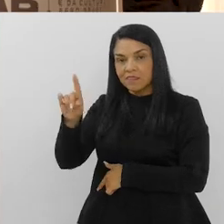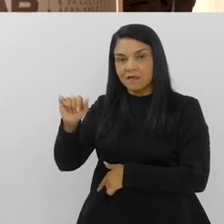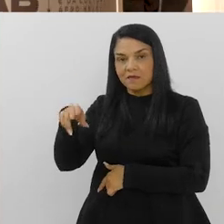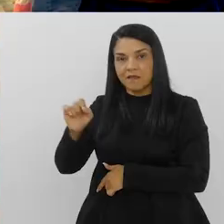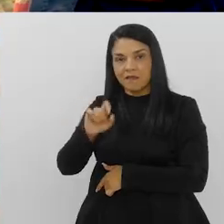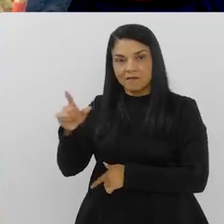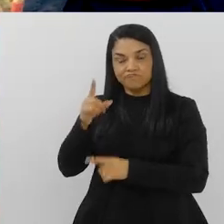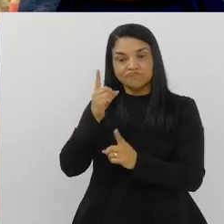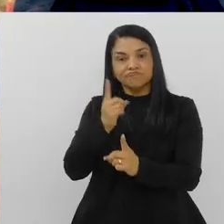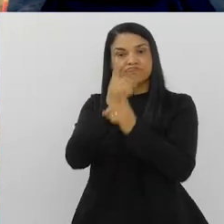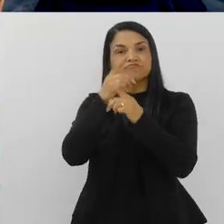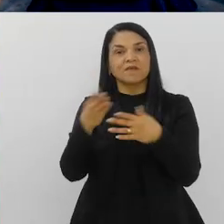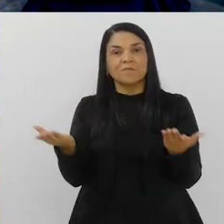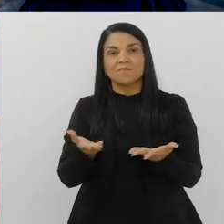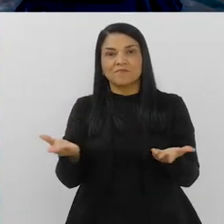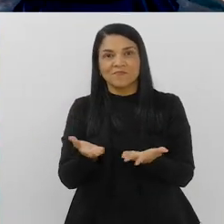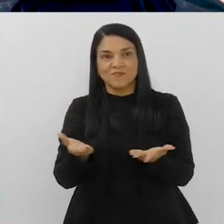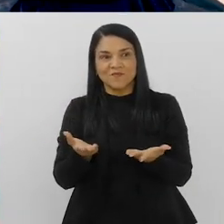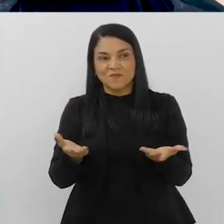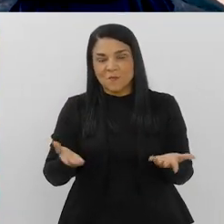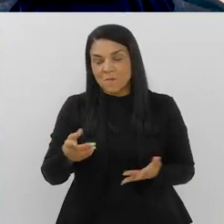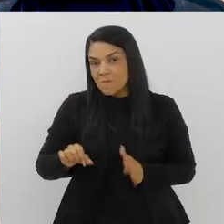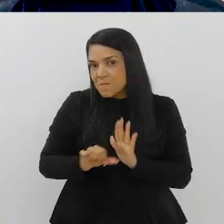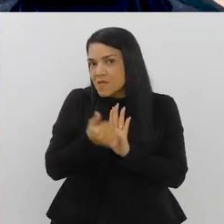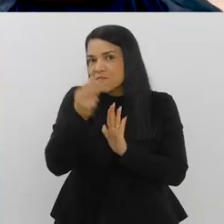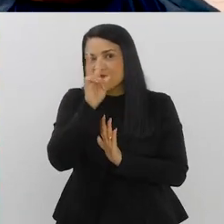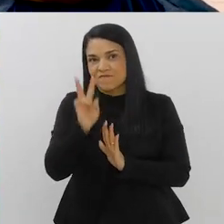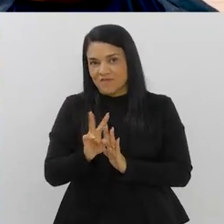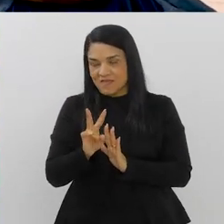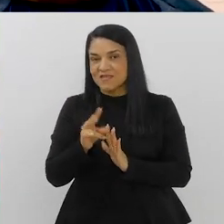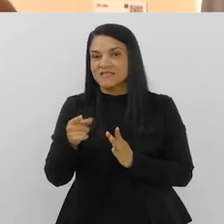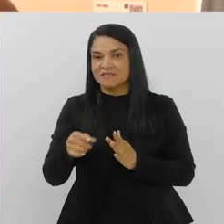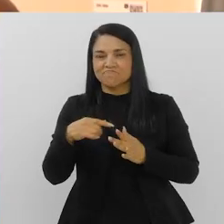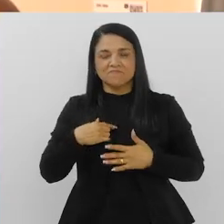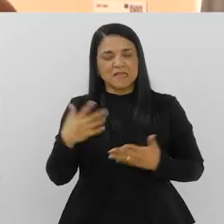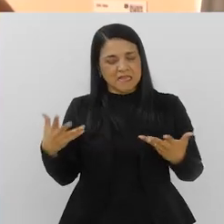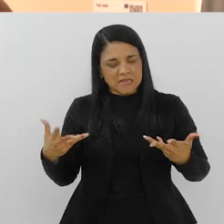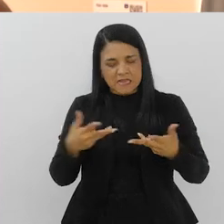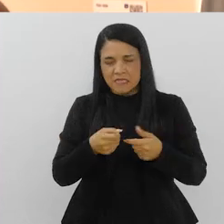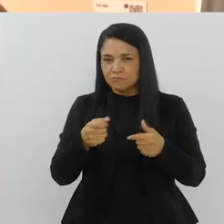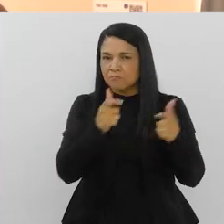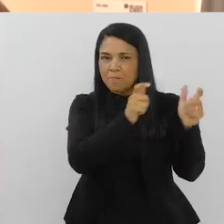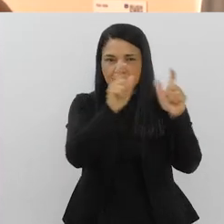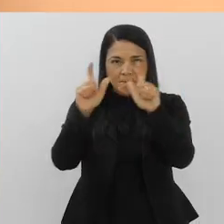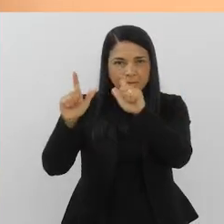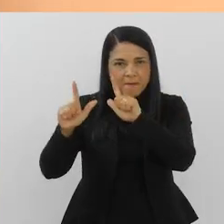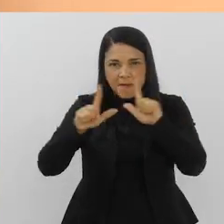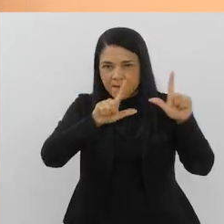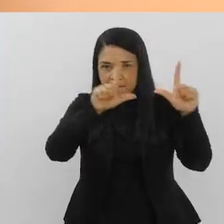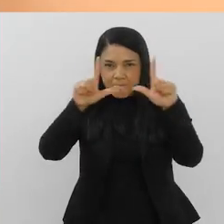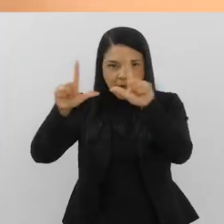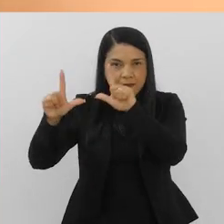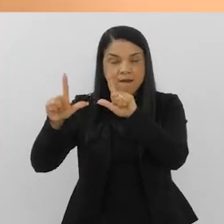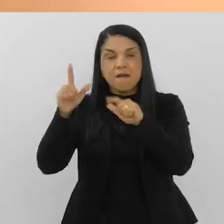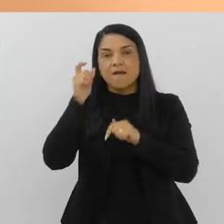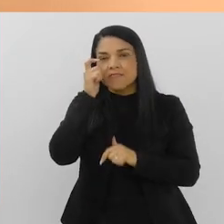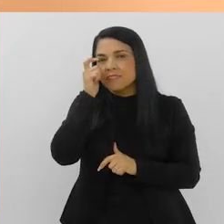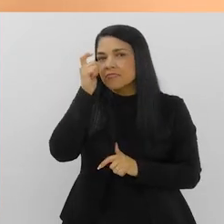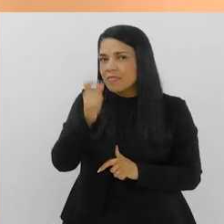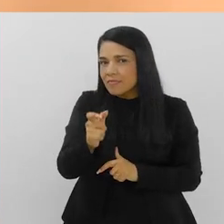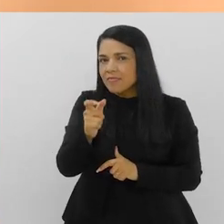Daniela the museum for the first time and made just elogios. I thought the space was beautiful, the exhibitions